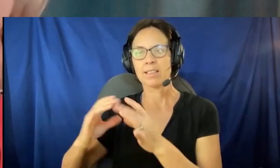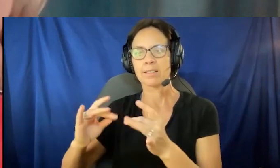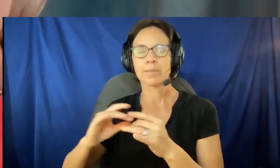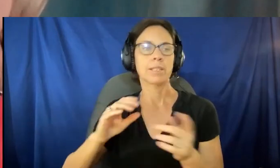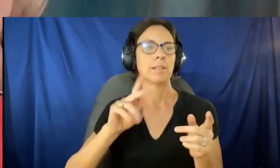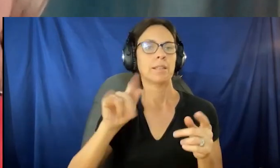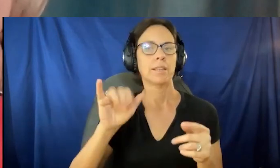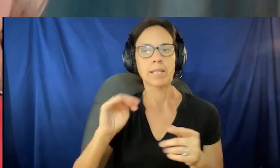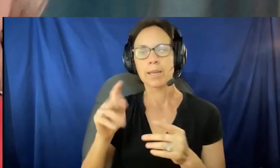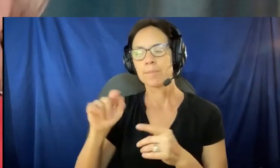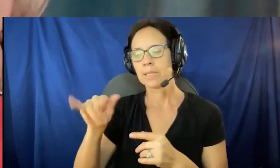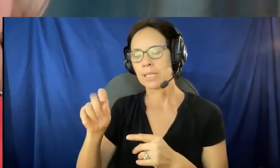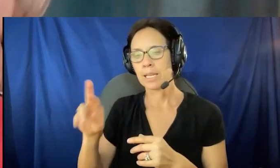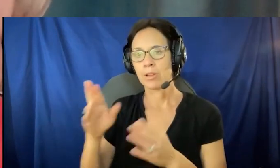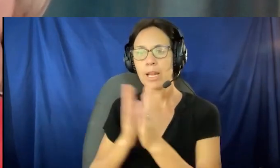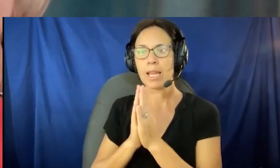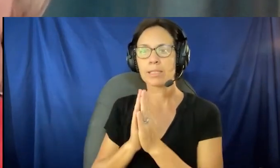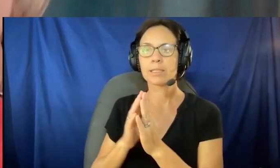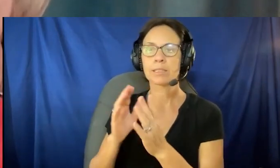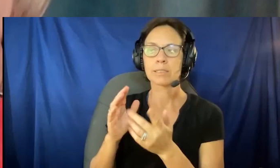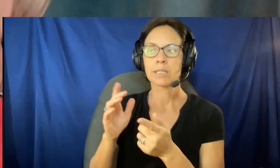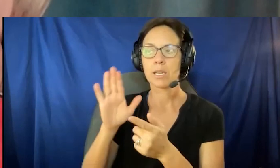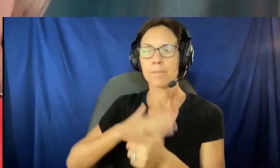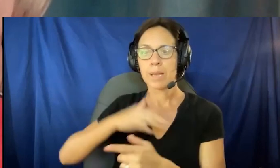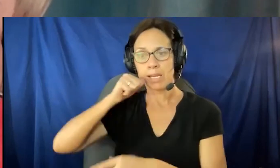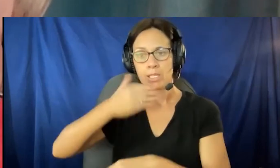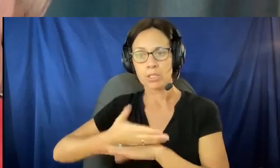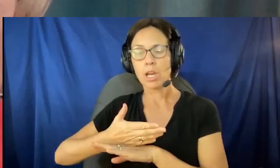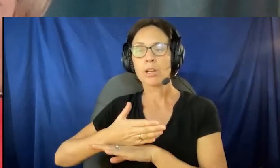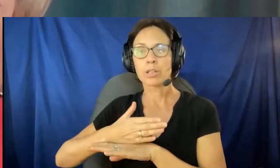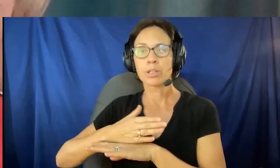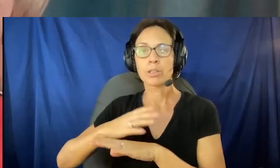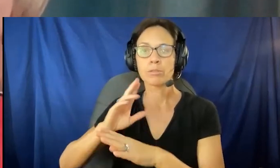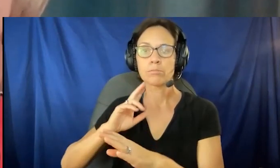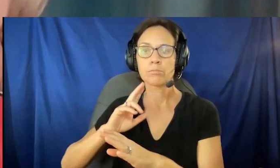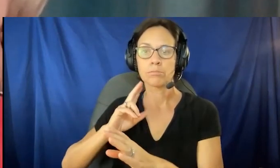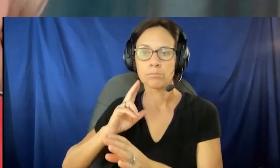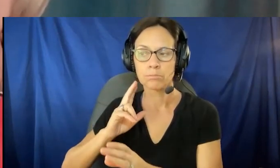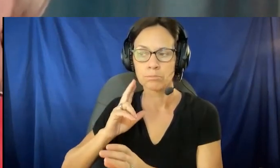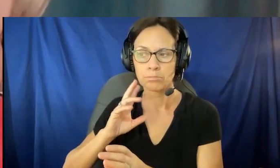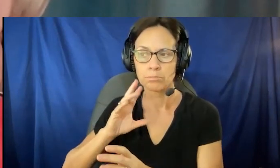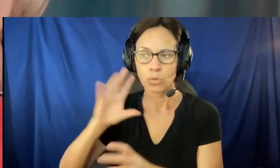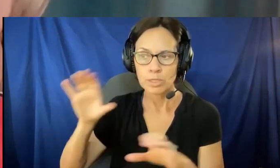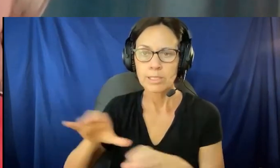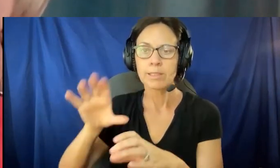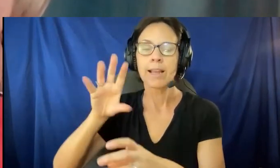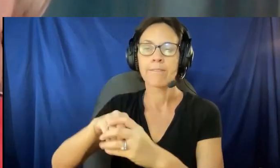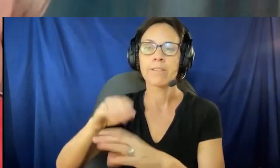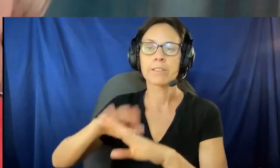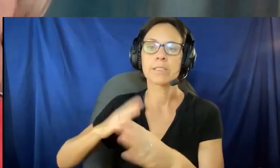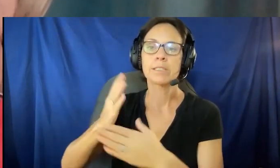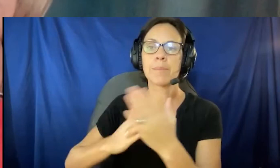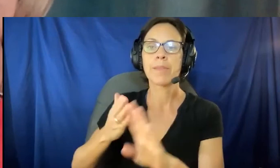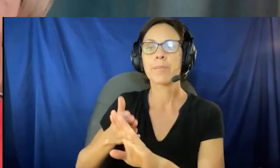daughter completed a few of the pre-ETS workshops when COVID began, and they were done virtually. Now that providers are offering the workshops